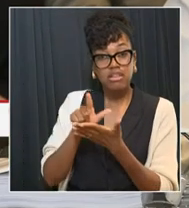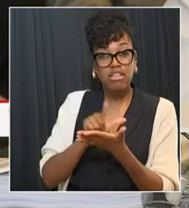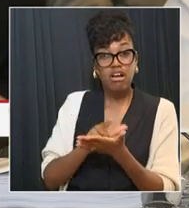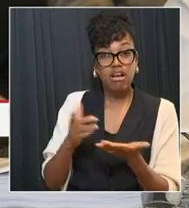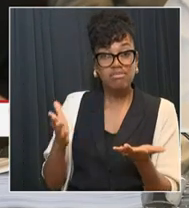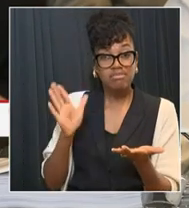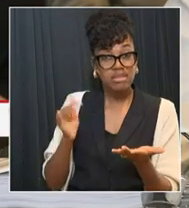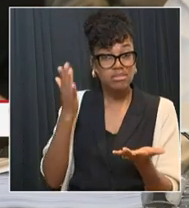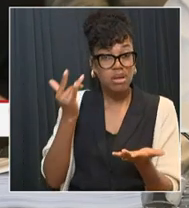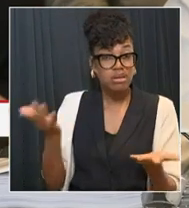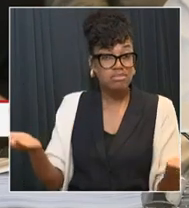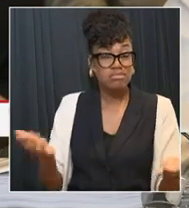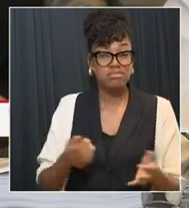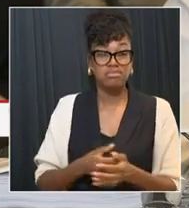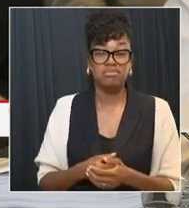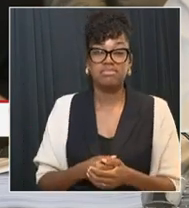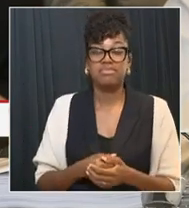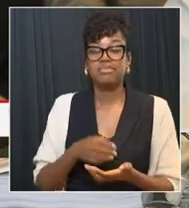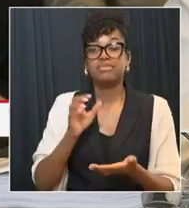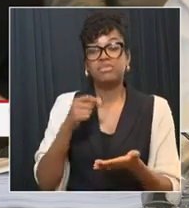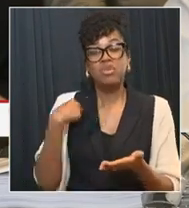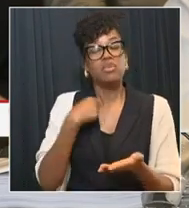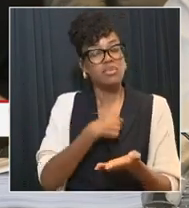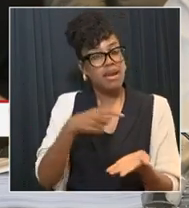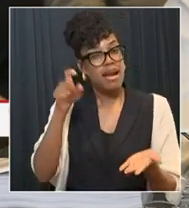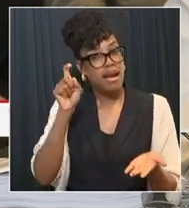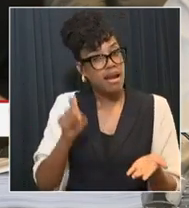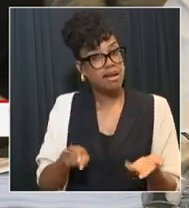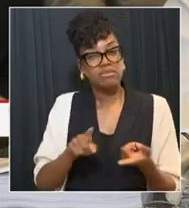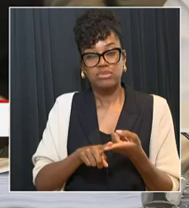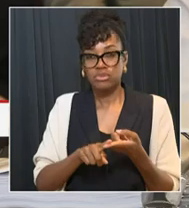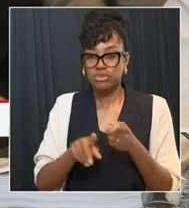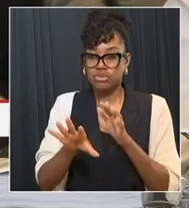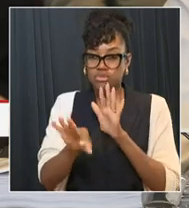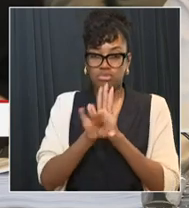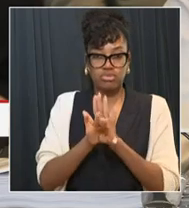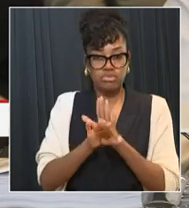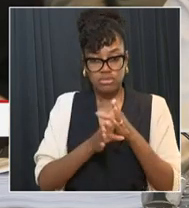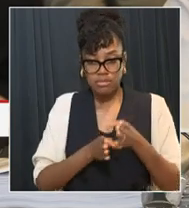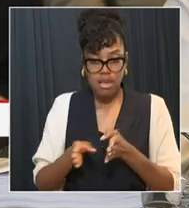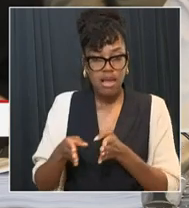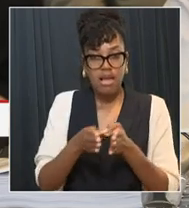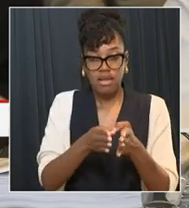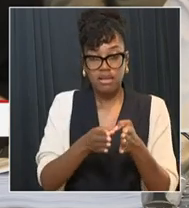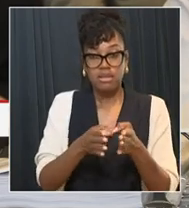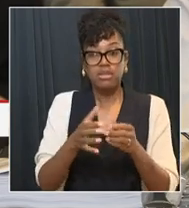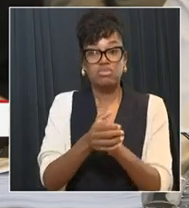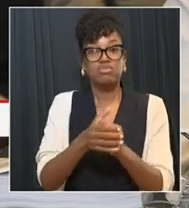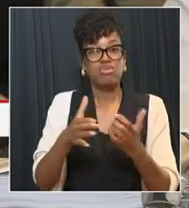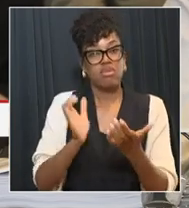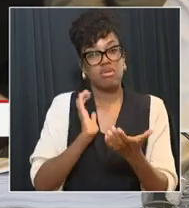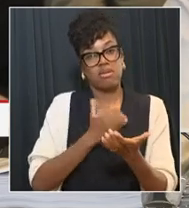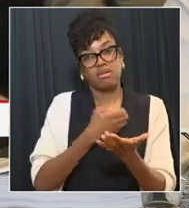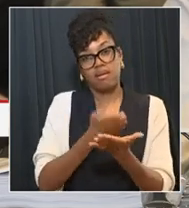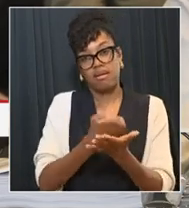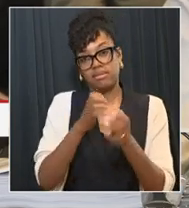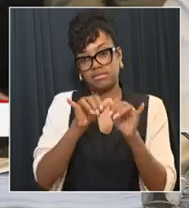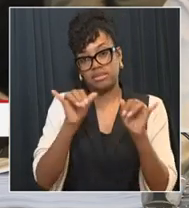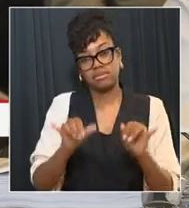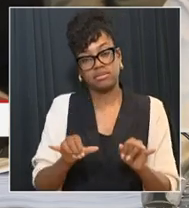That's why. And so we have to choose a path to grow our economy and